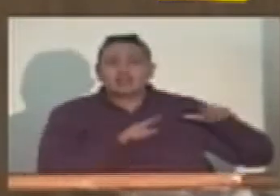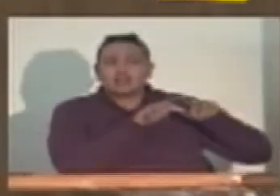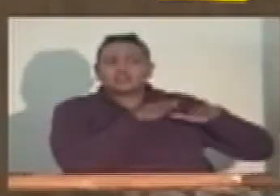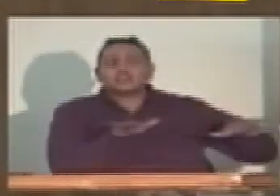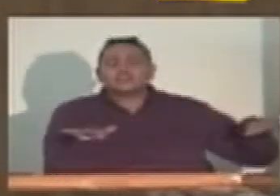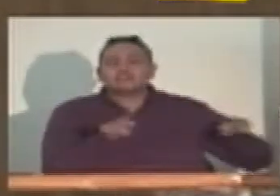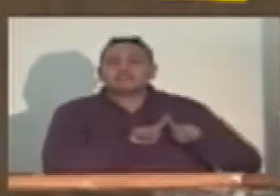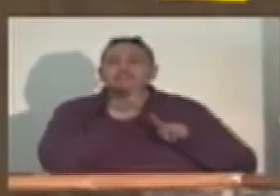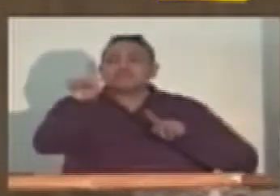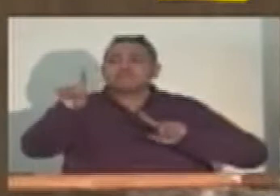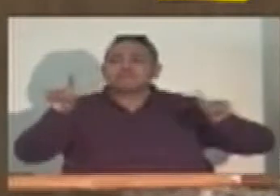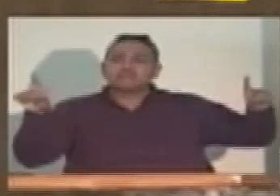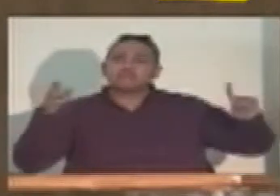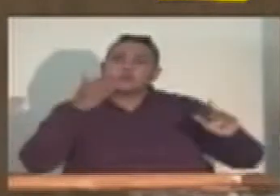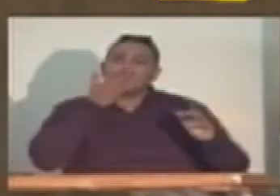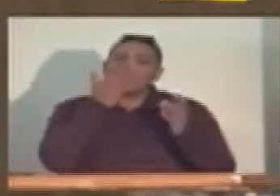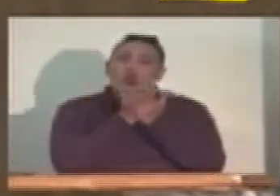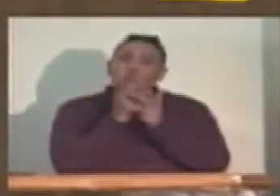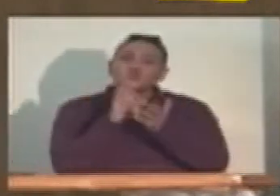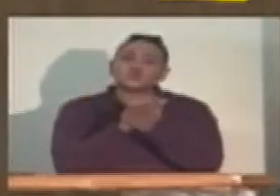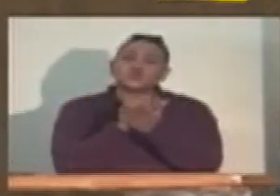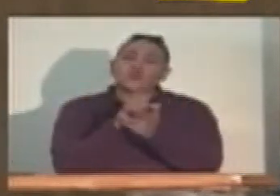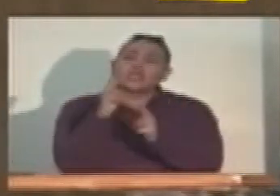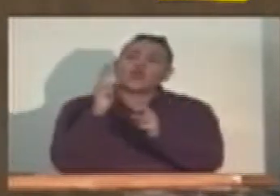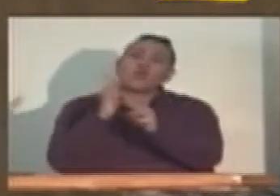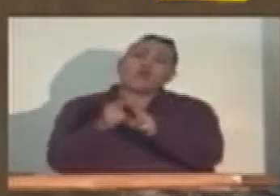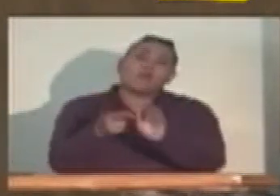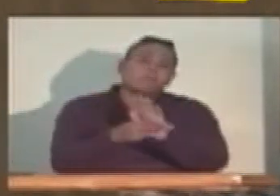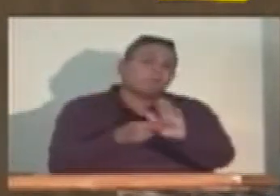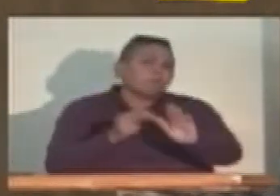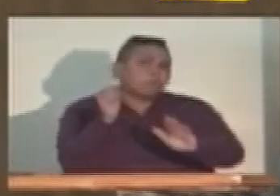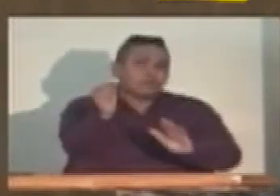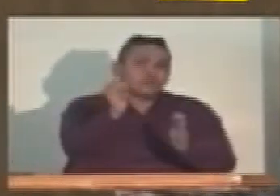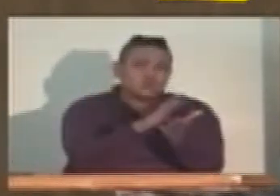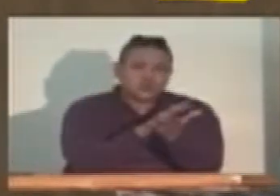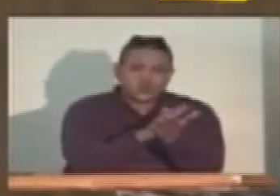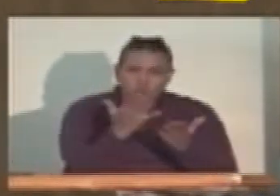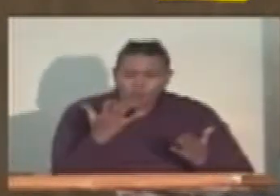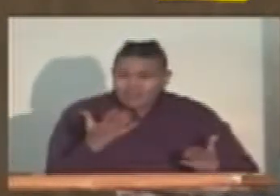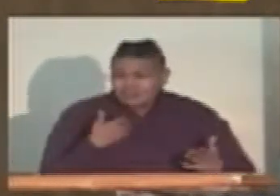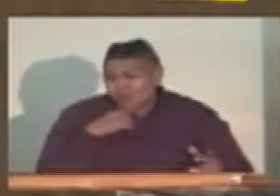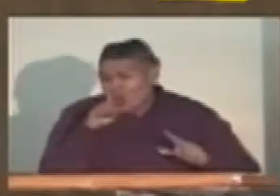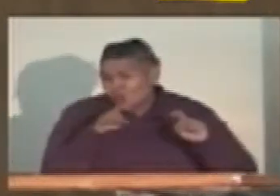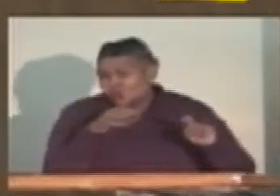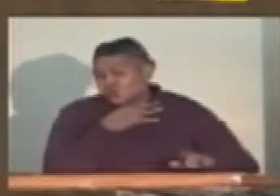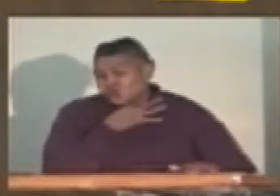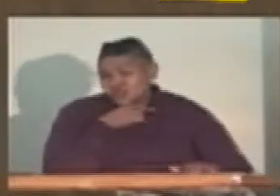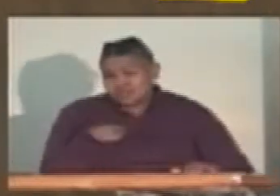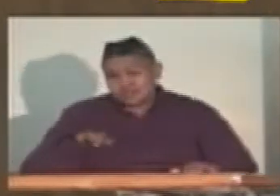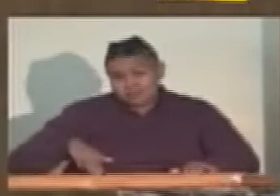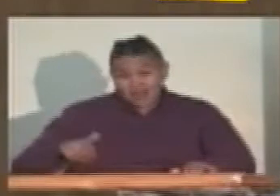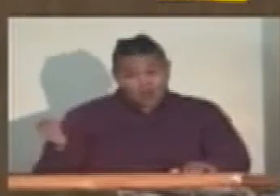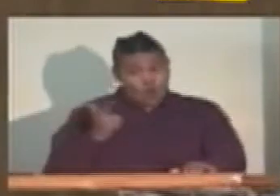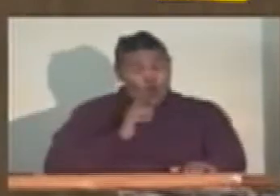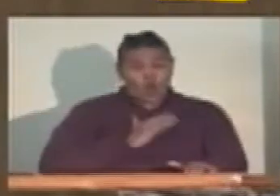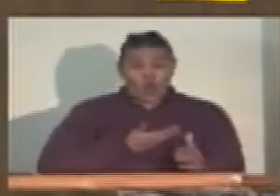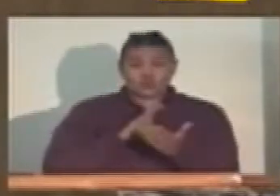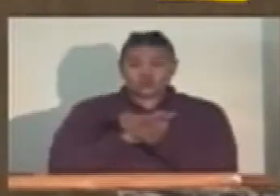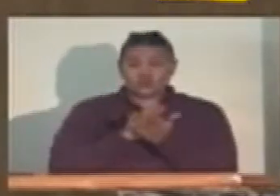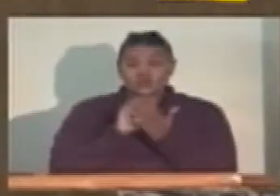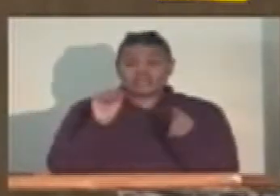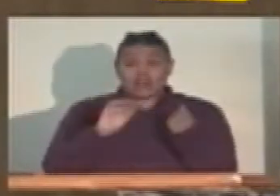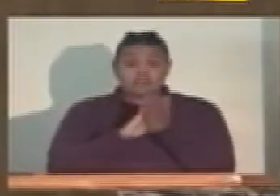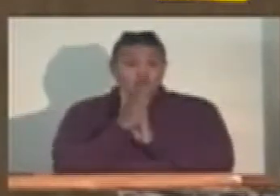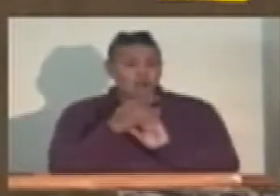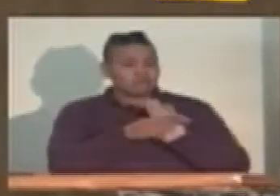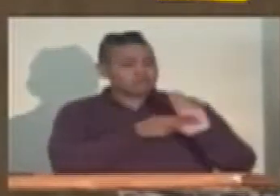get into one of the name brand schools. My question to this honorable house is, can all our schools become name brand